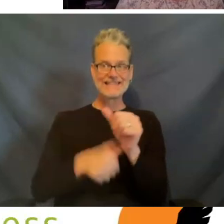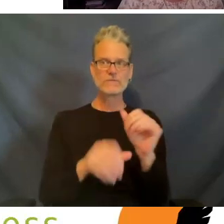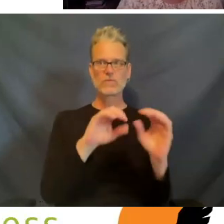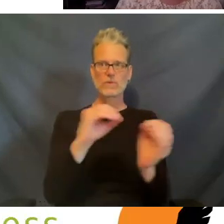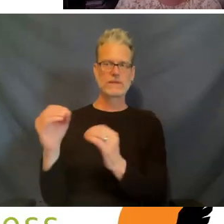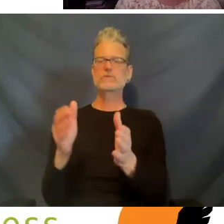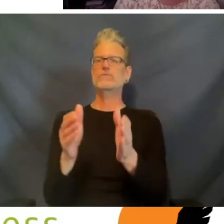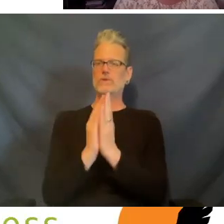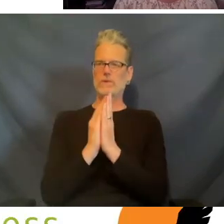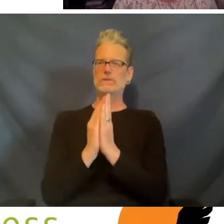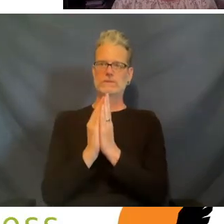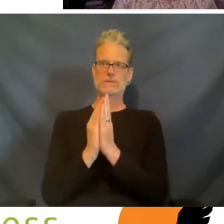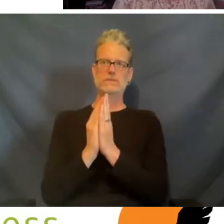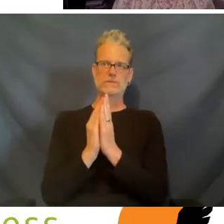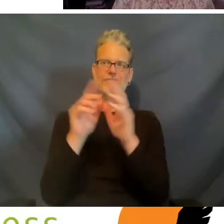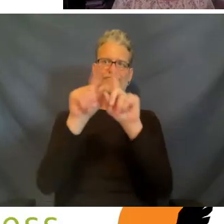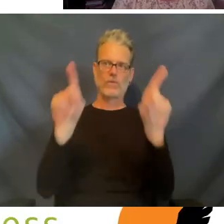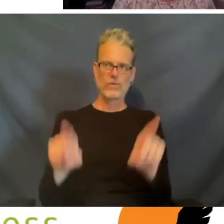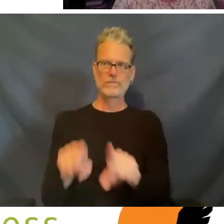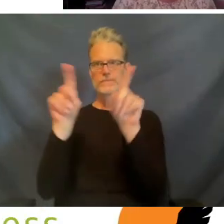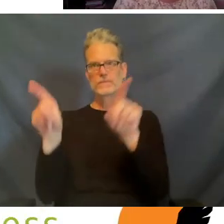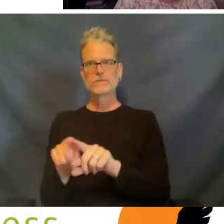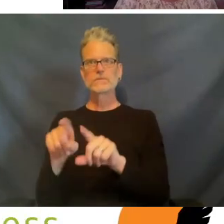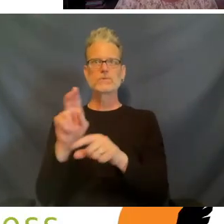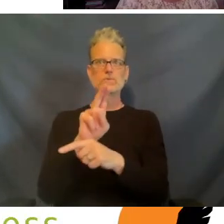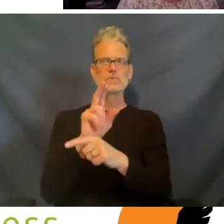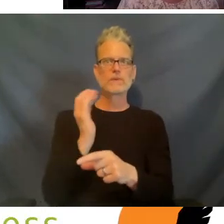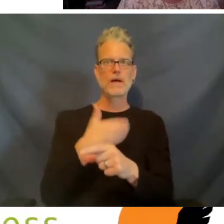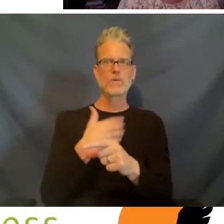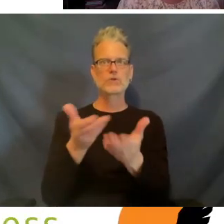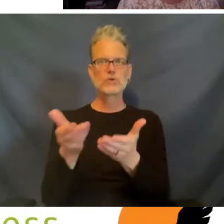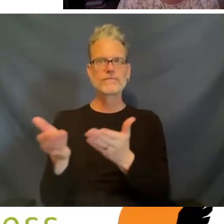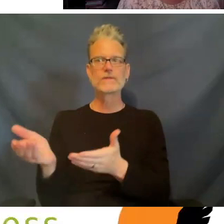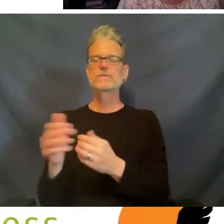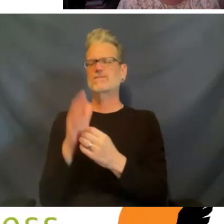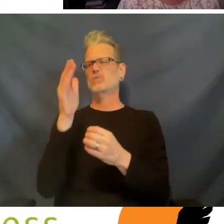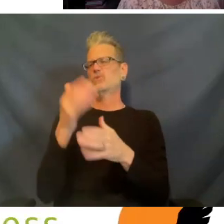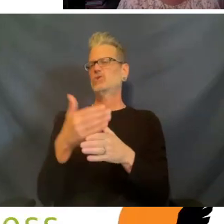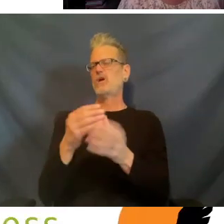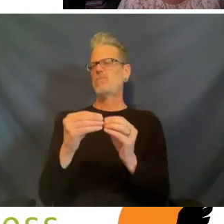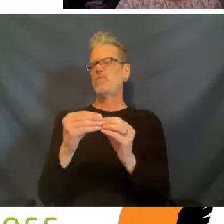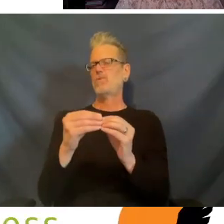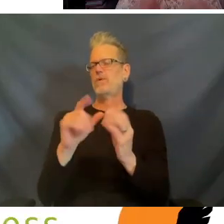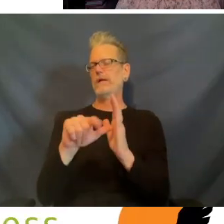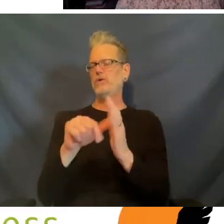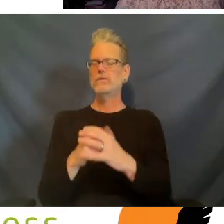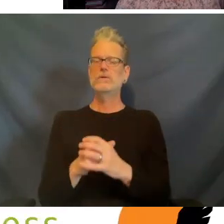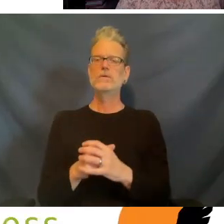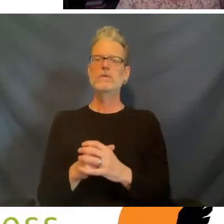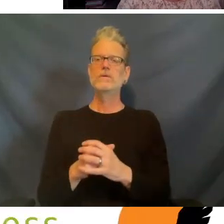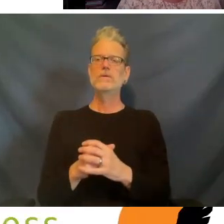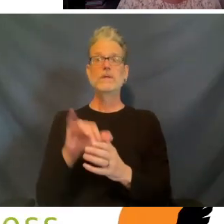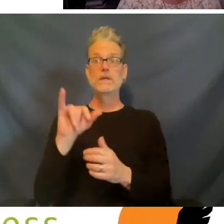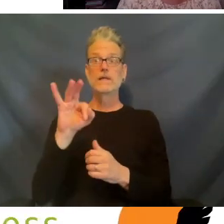request forms to tap into our services. I'll share a little bit more about those services later. If you don't know